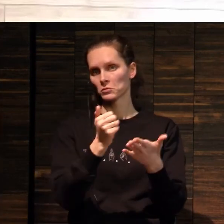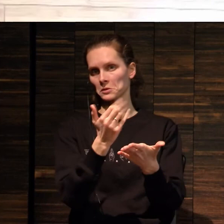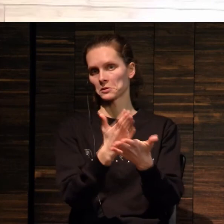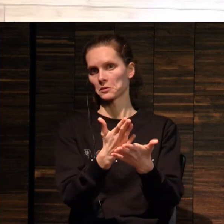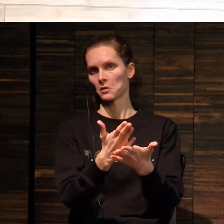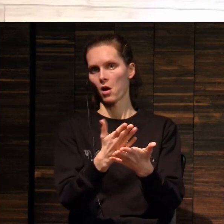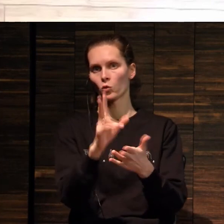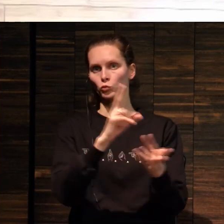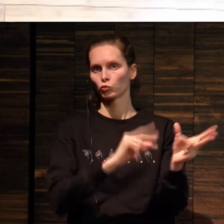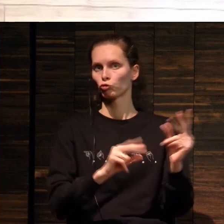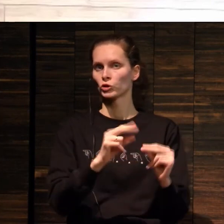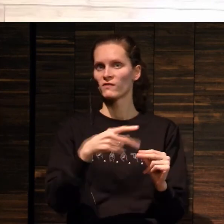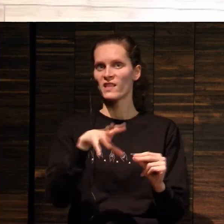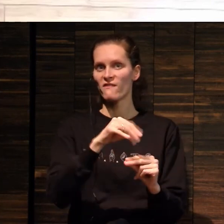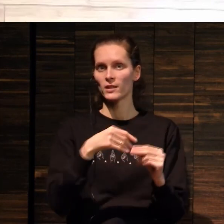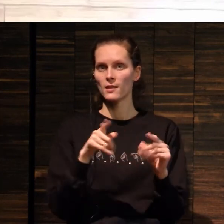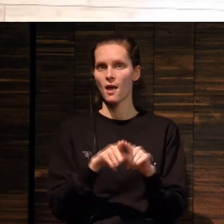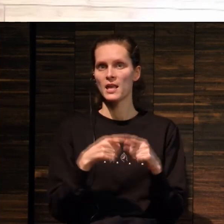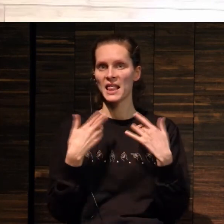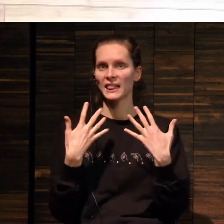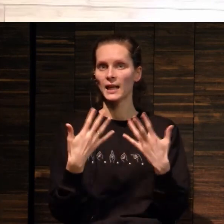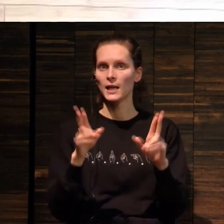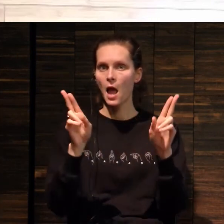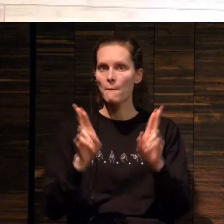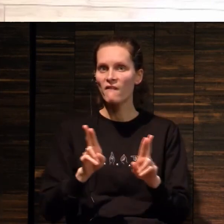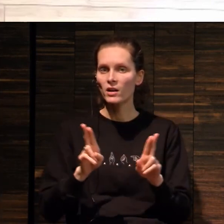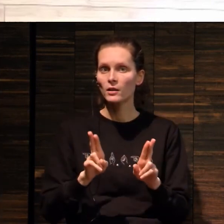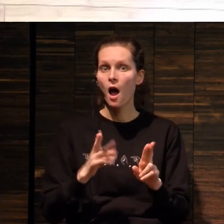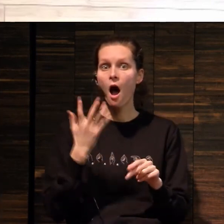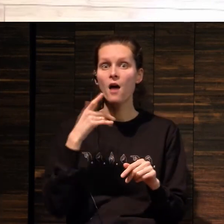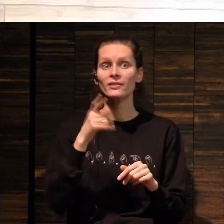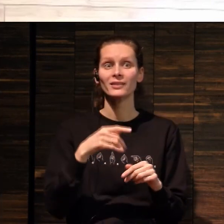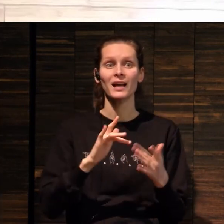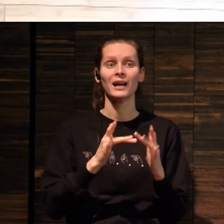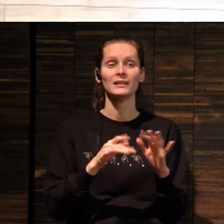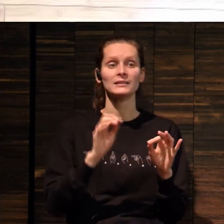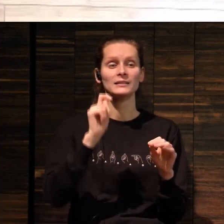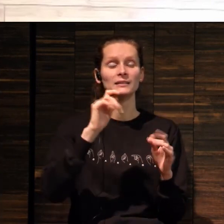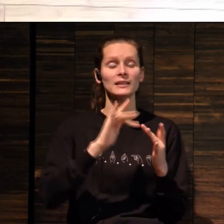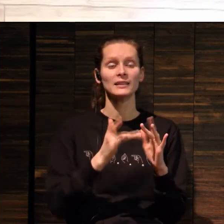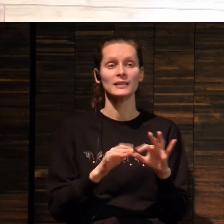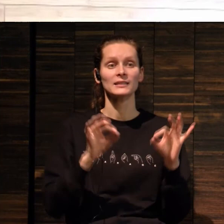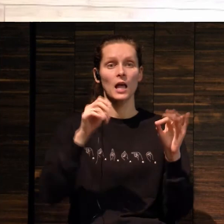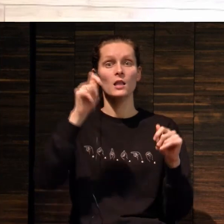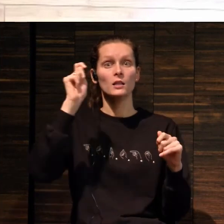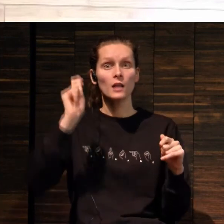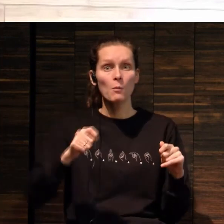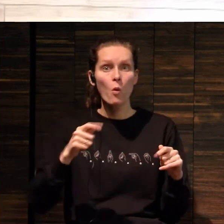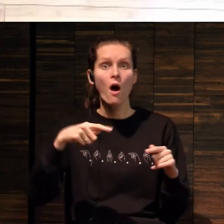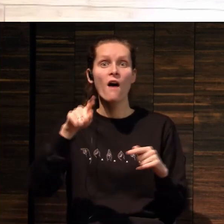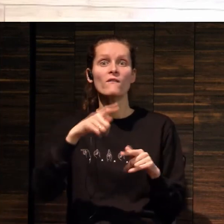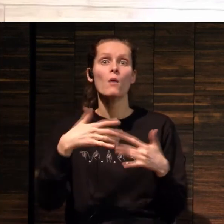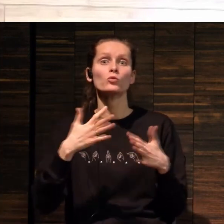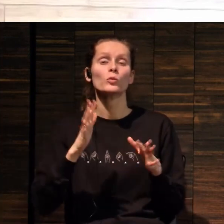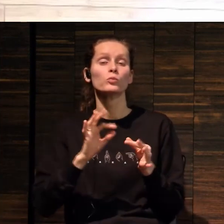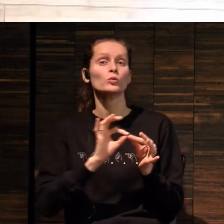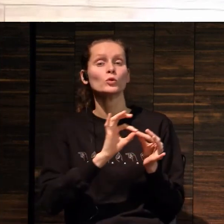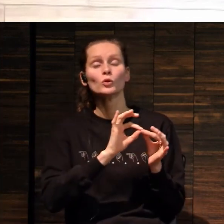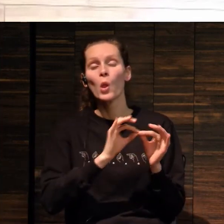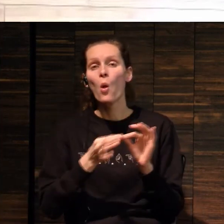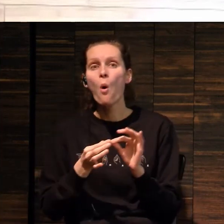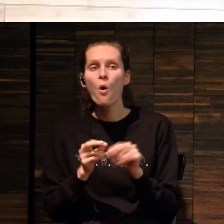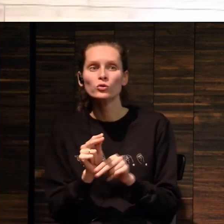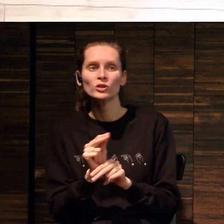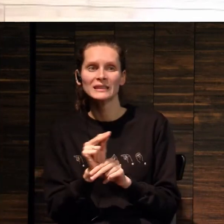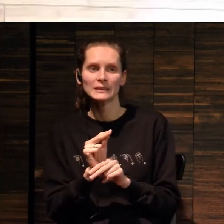once it's launched, uh, then what? So your content teams are adding new content. Your